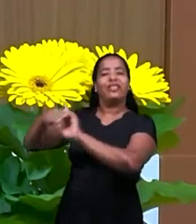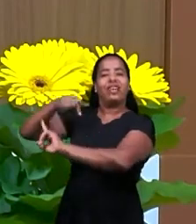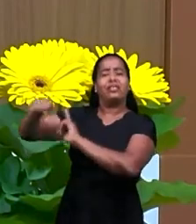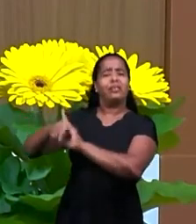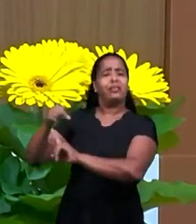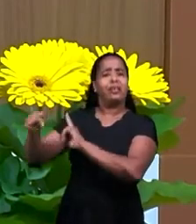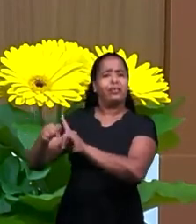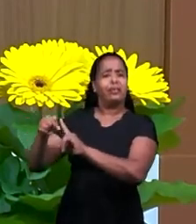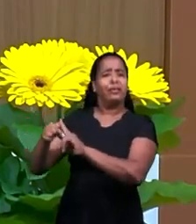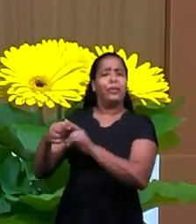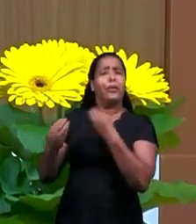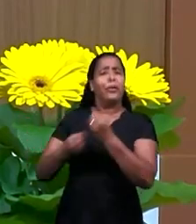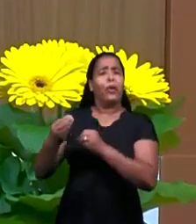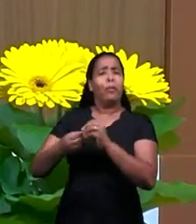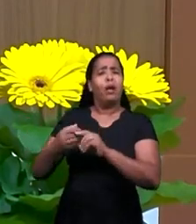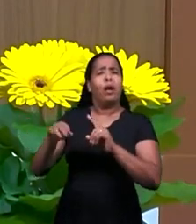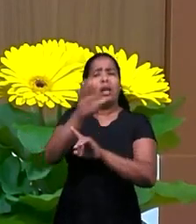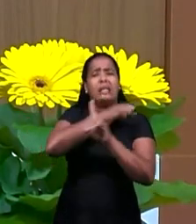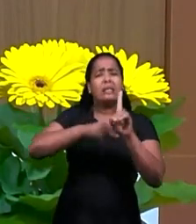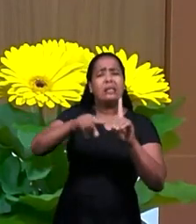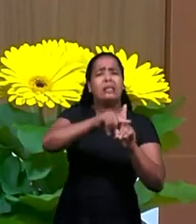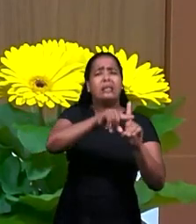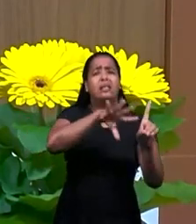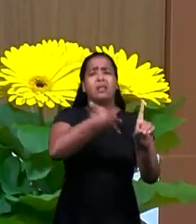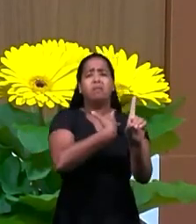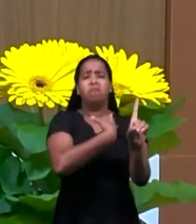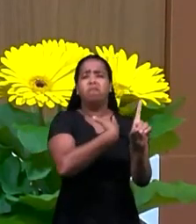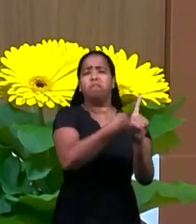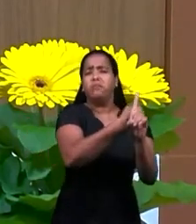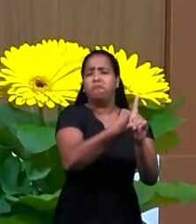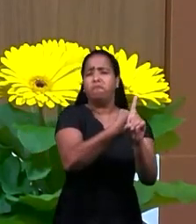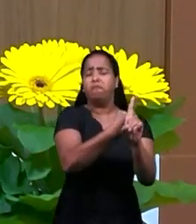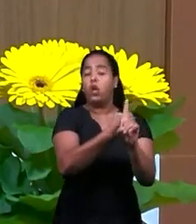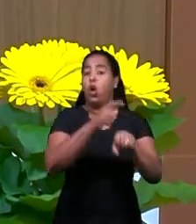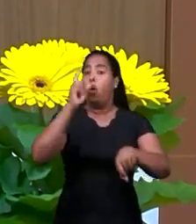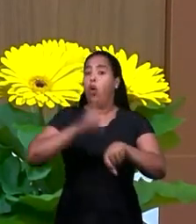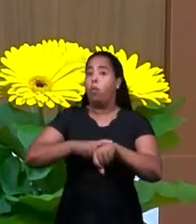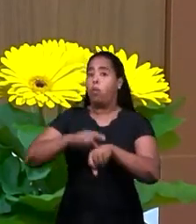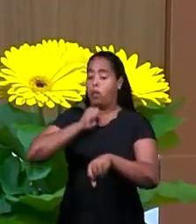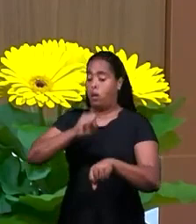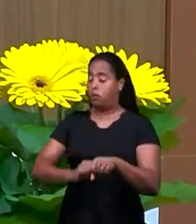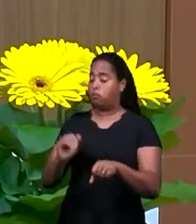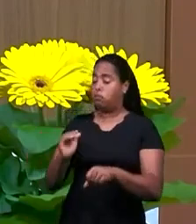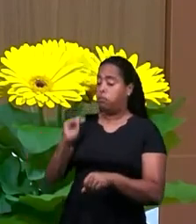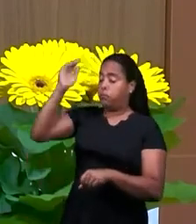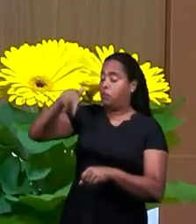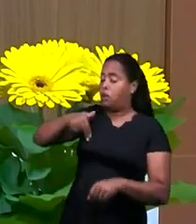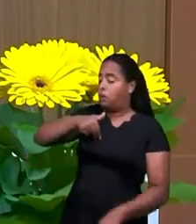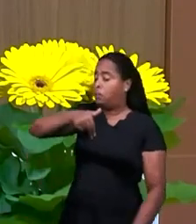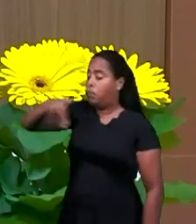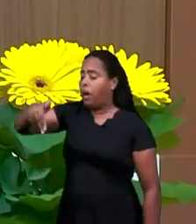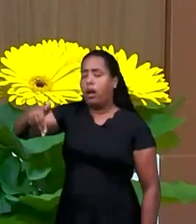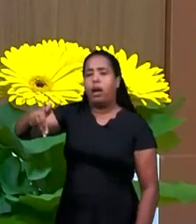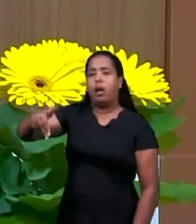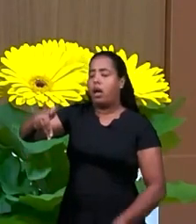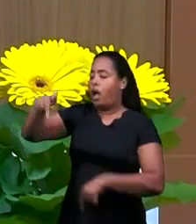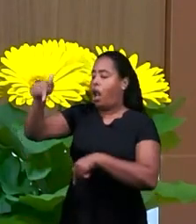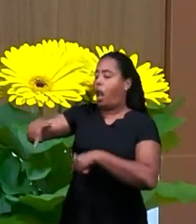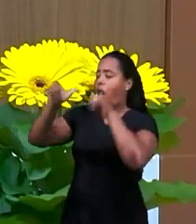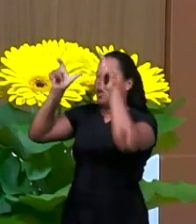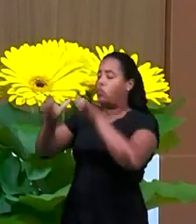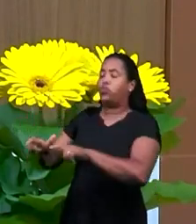carrying our sins. As a high priest, as the high priest used to enter the Holy of